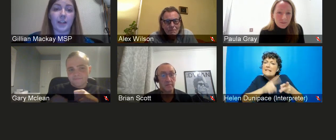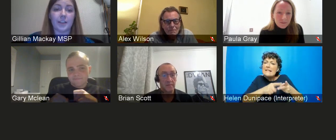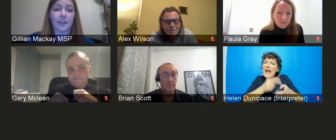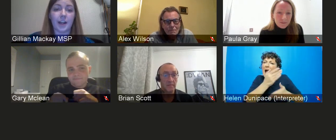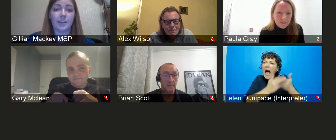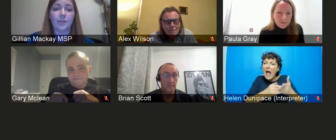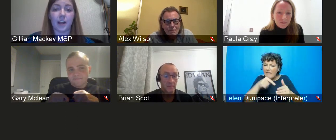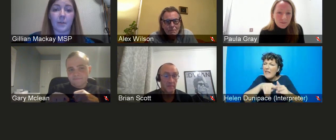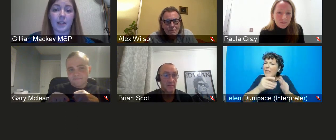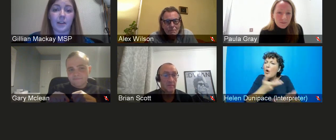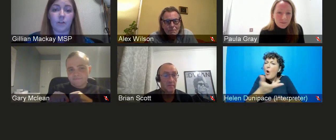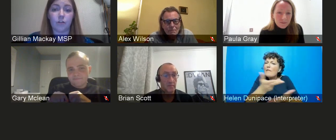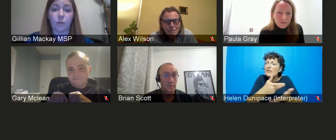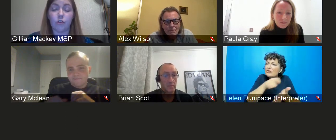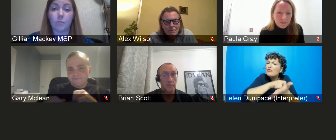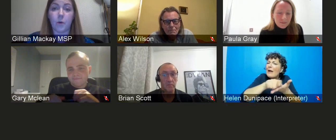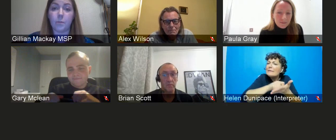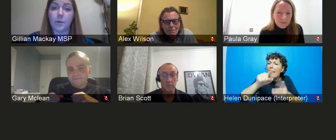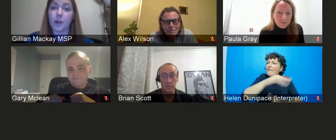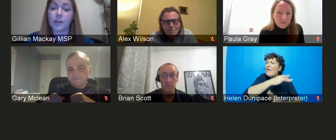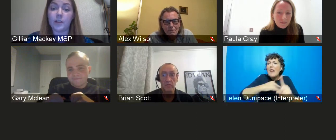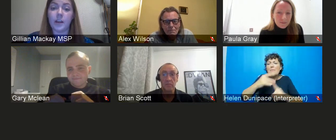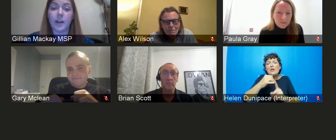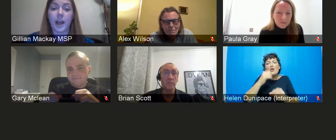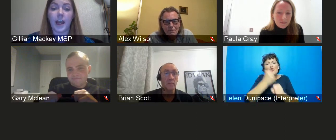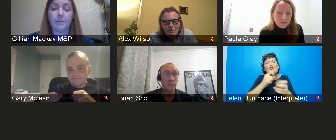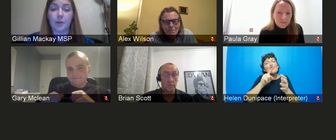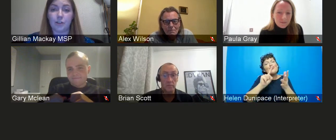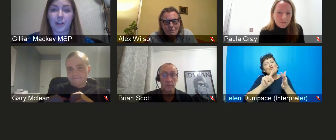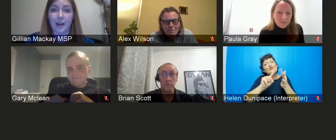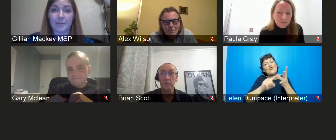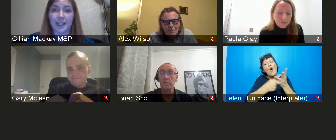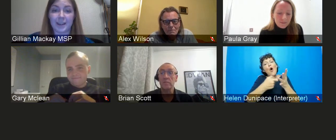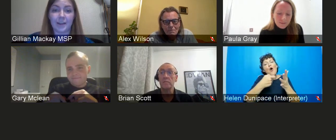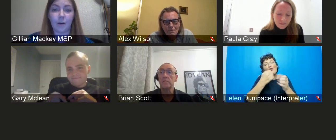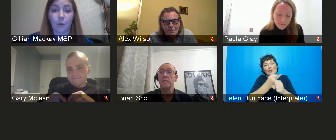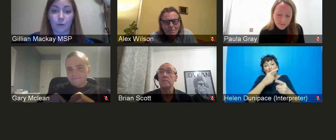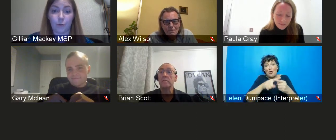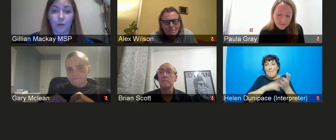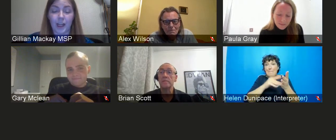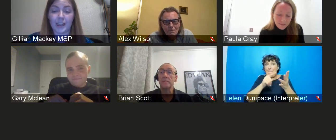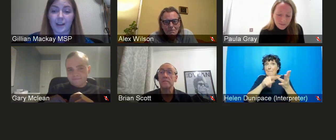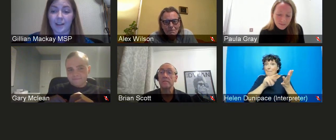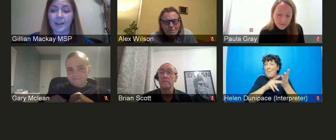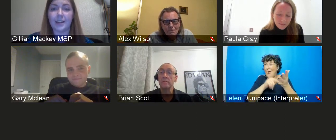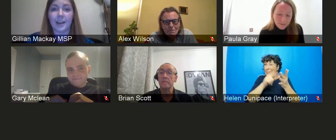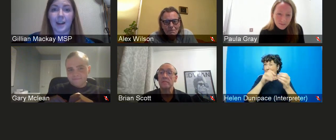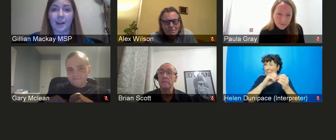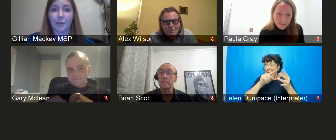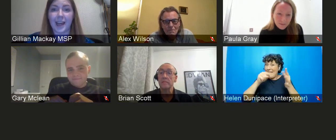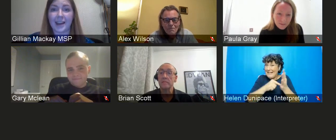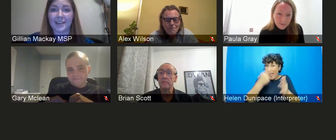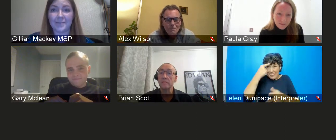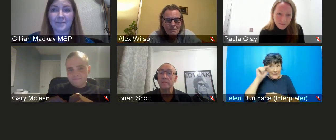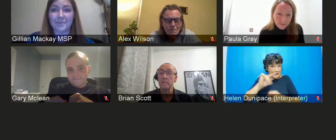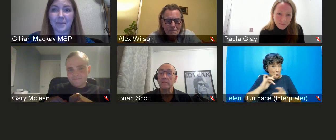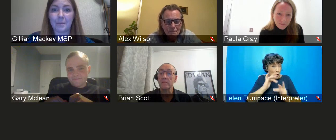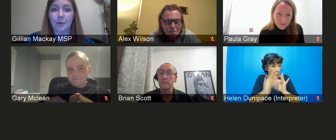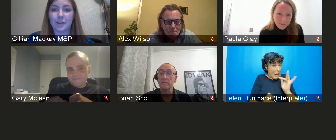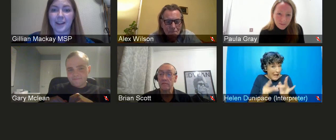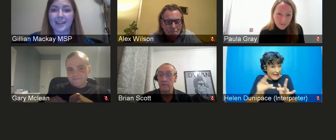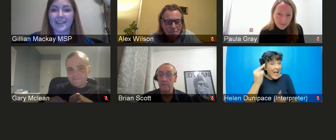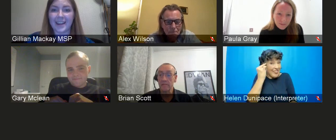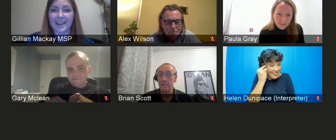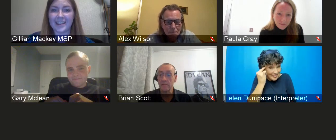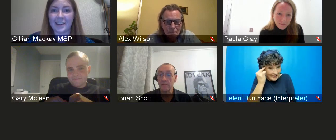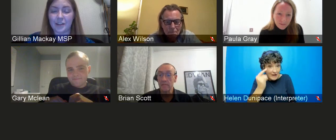with writer and environmentalist George Monbiot, which is happening also online. I think if we can